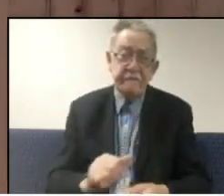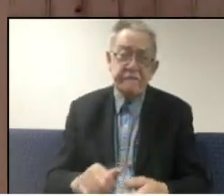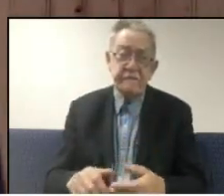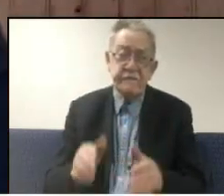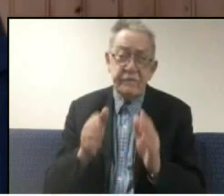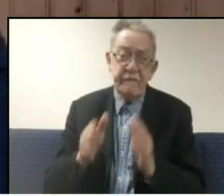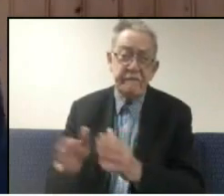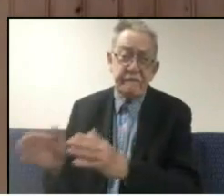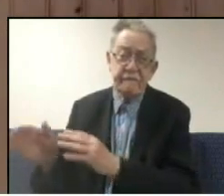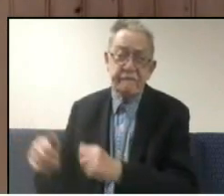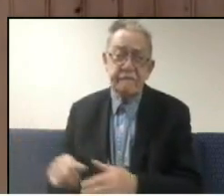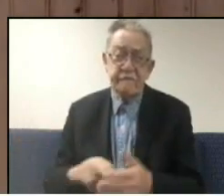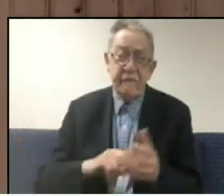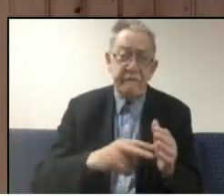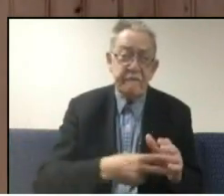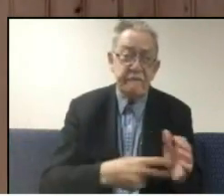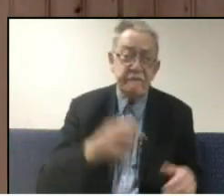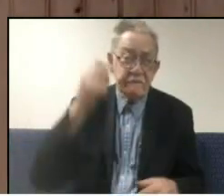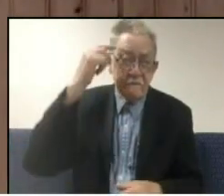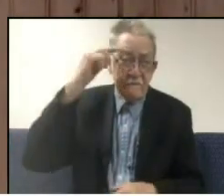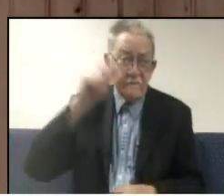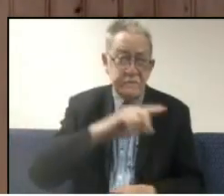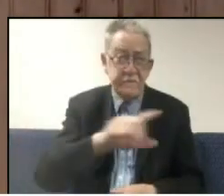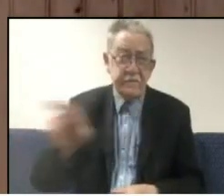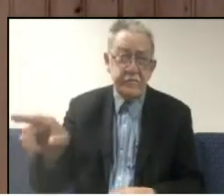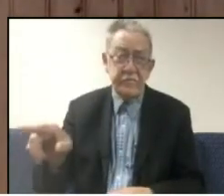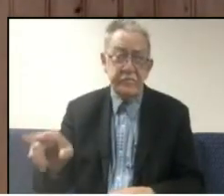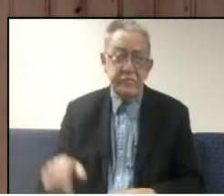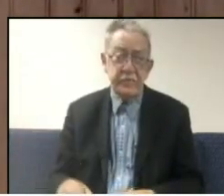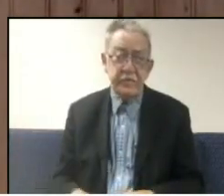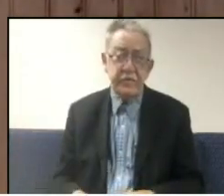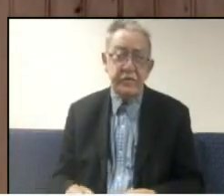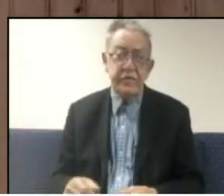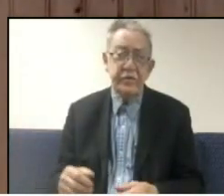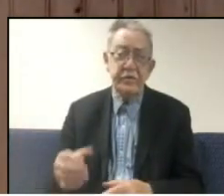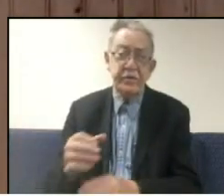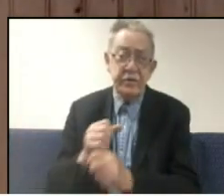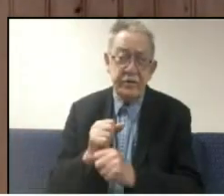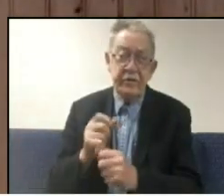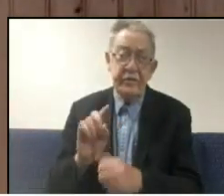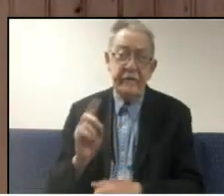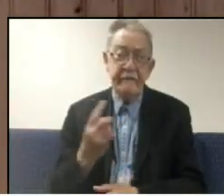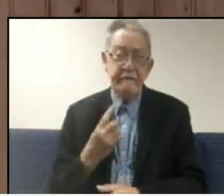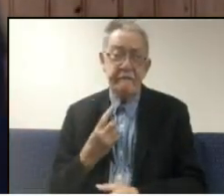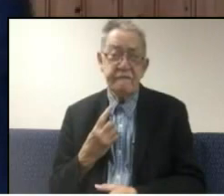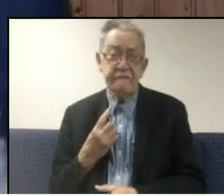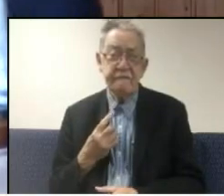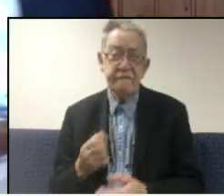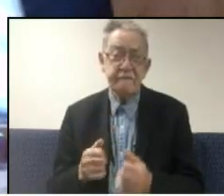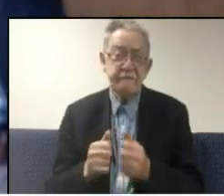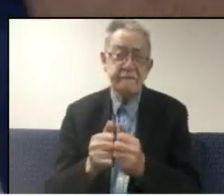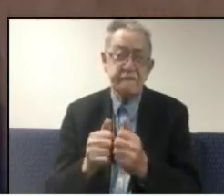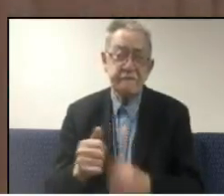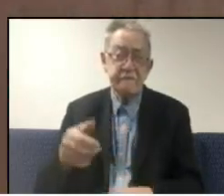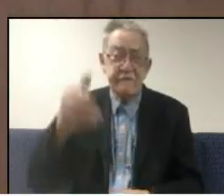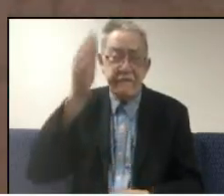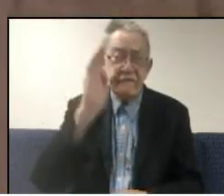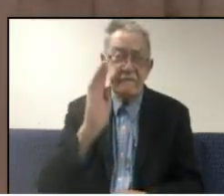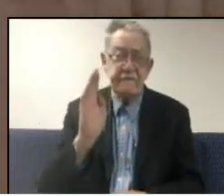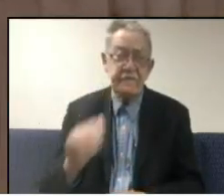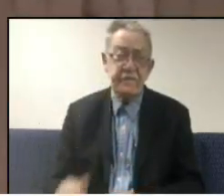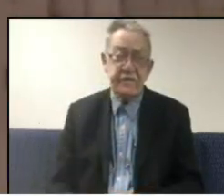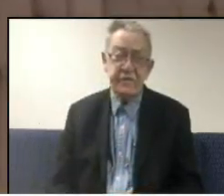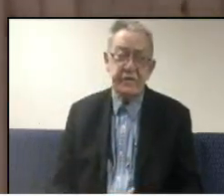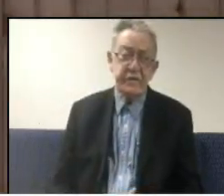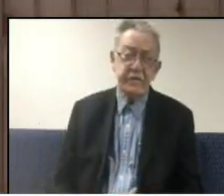you and a purpose for you. Get alone with him. If you have a sense of it, pursue